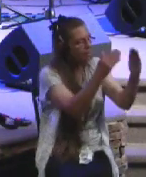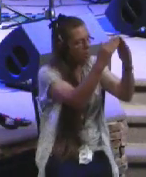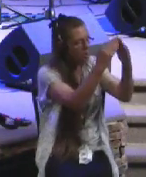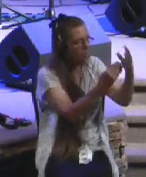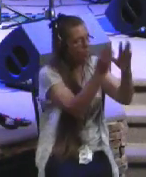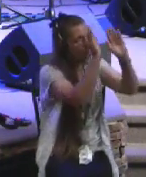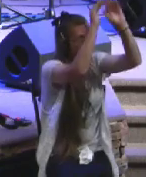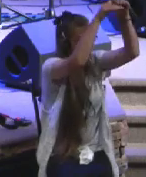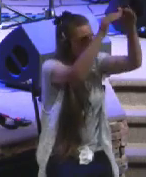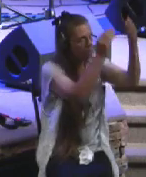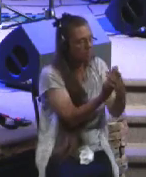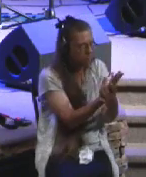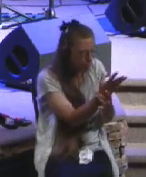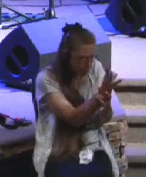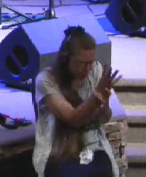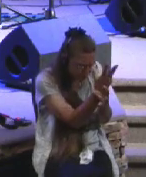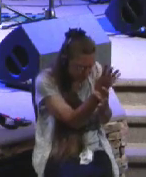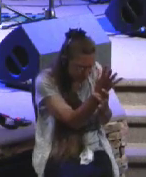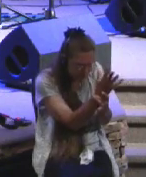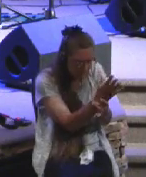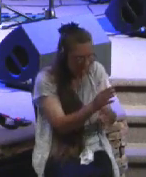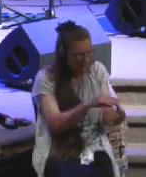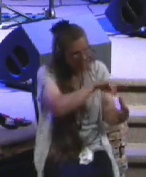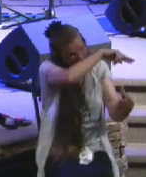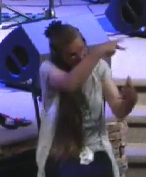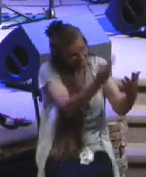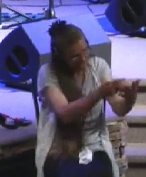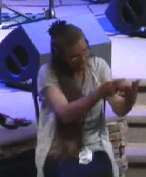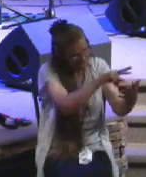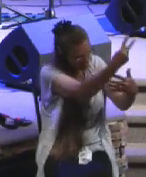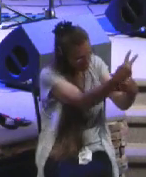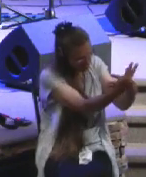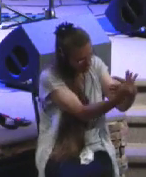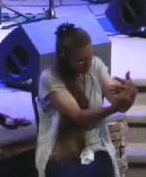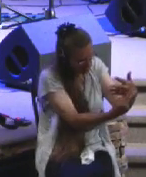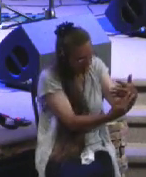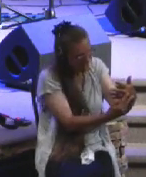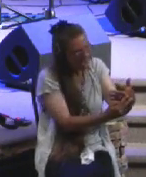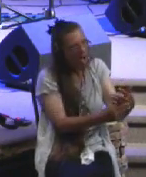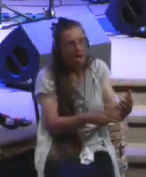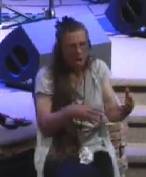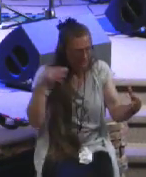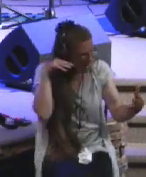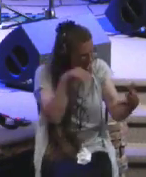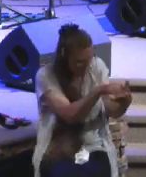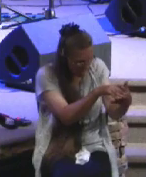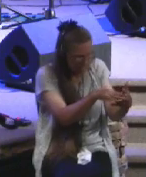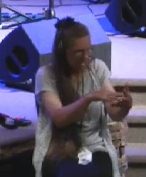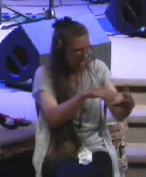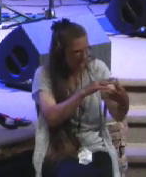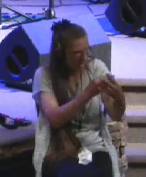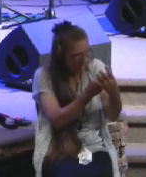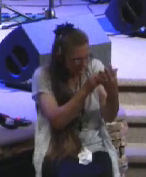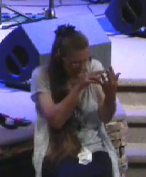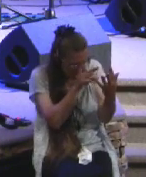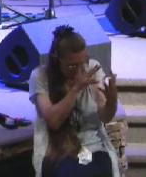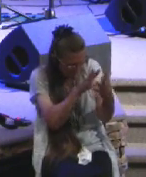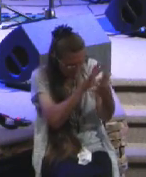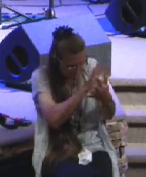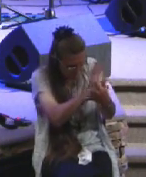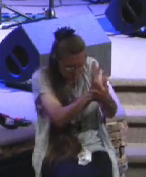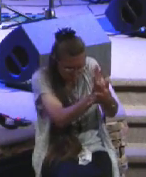and they I don't know if they fell down or whatever, but they're, I mean, entrenched in the bushes, and you can see it shaking